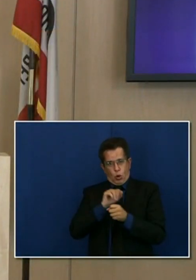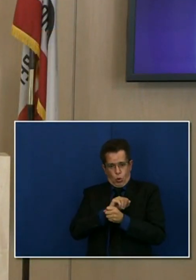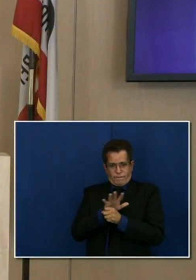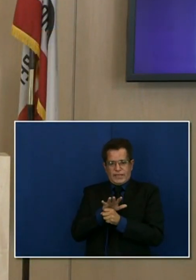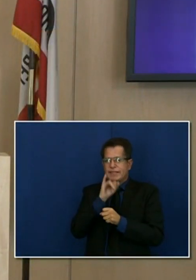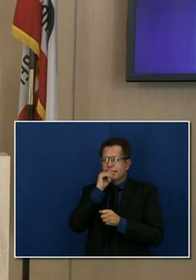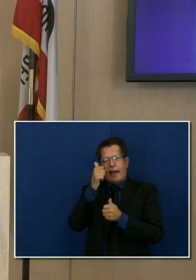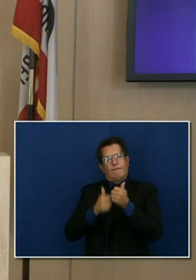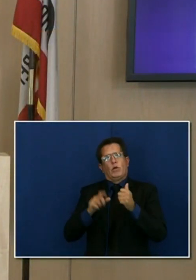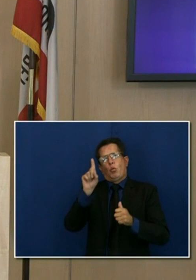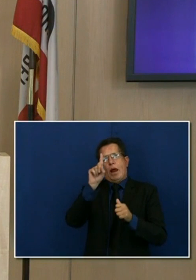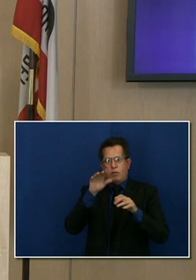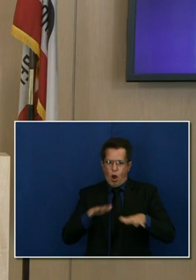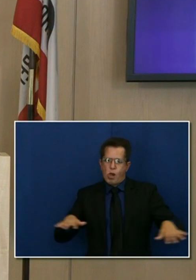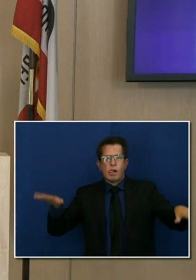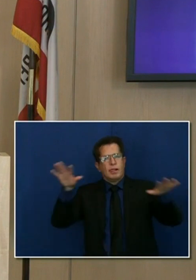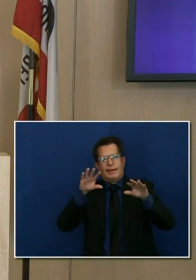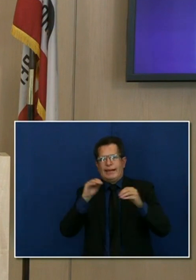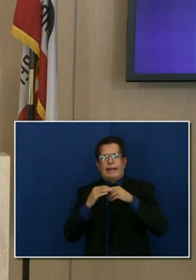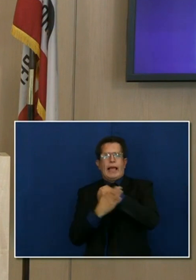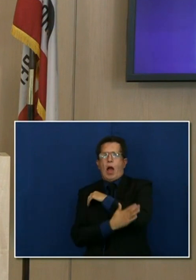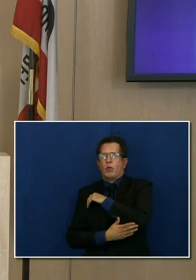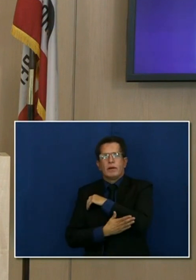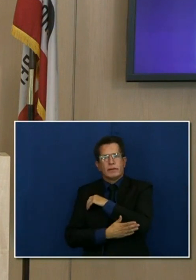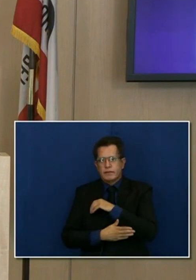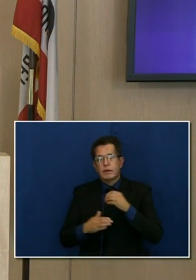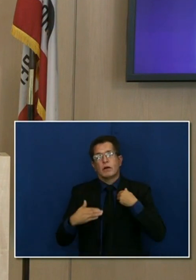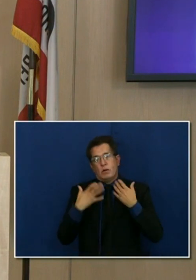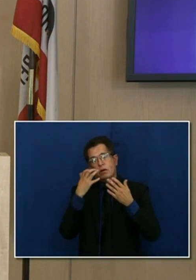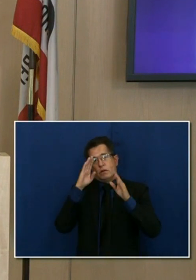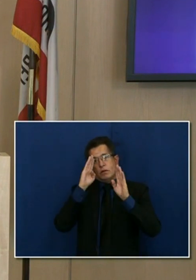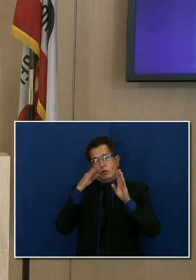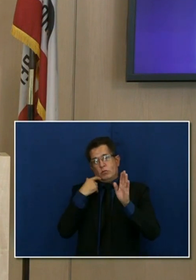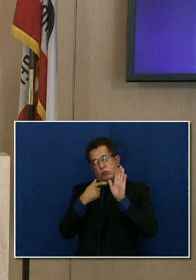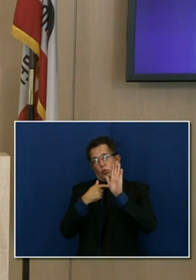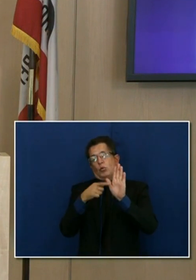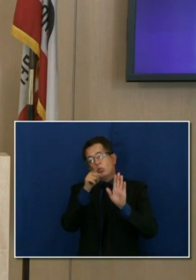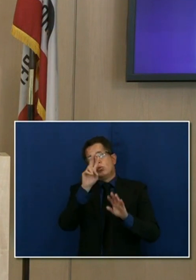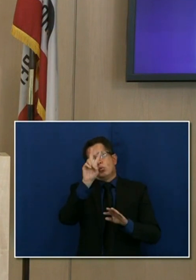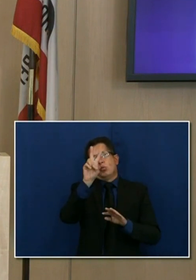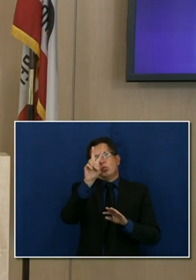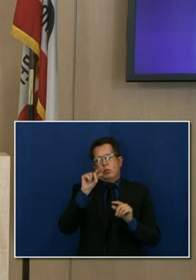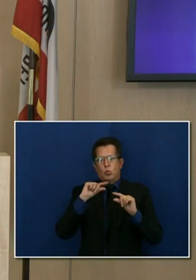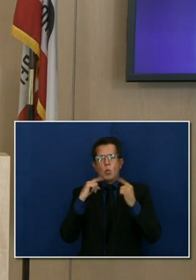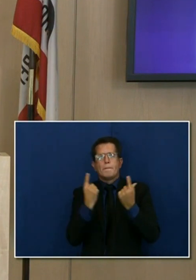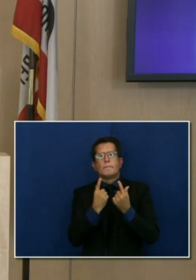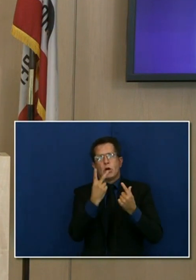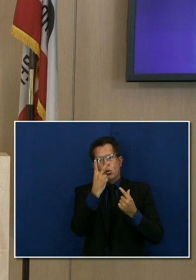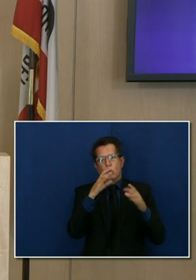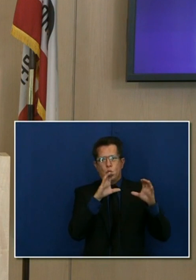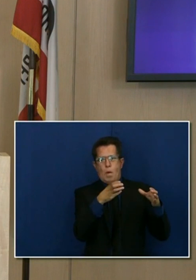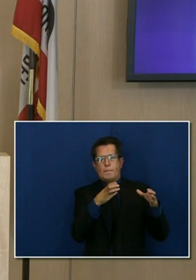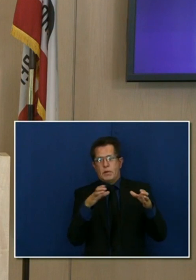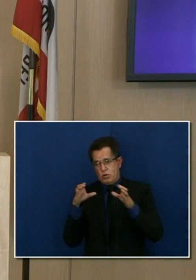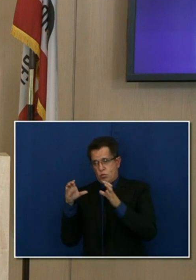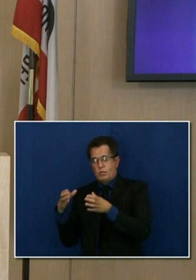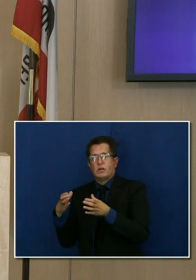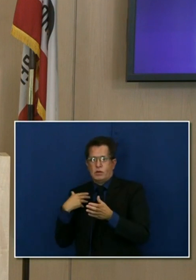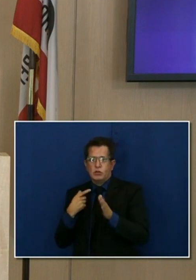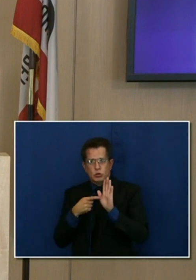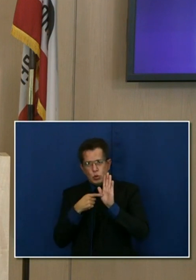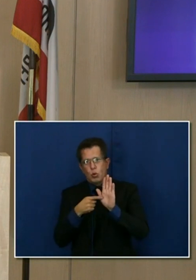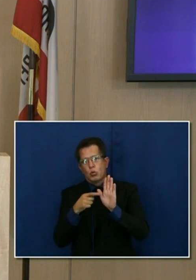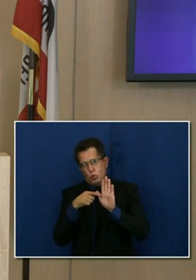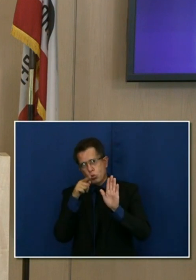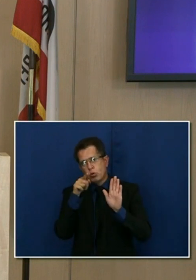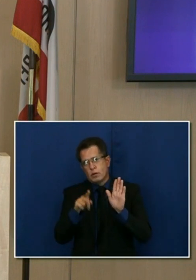entire county, but I do want to call attention to two groups to share with you.